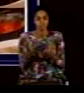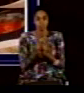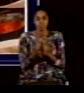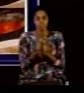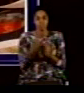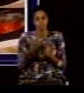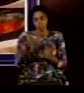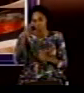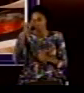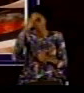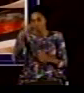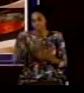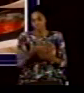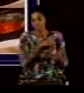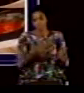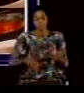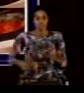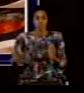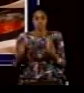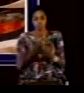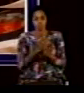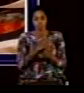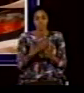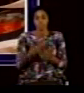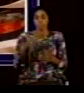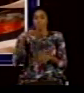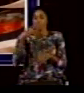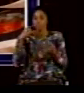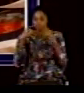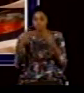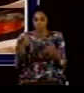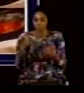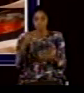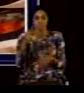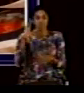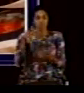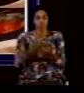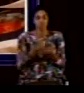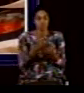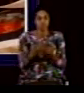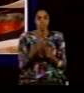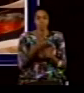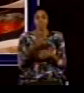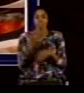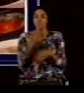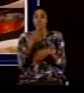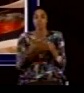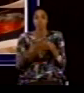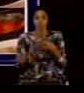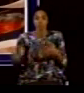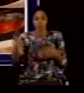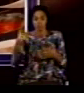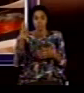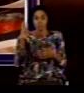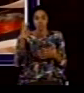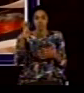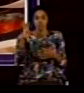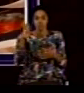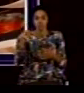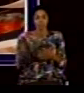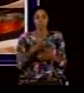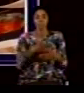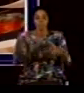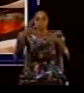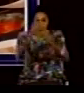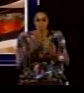and specifically he mentioned my case. He said, blood cancer, and I claimed it and I